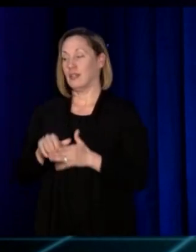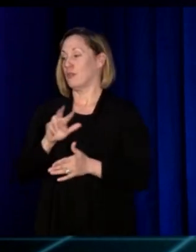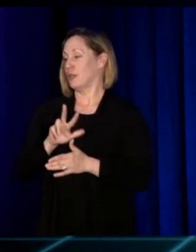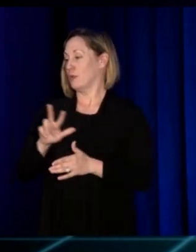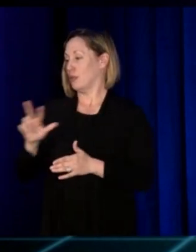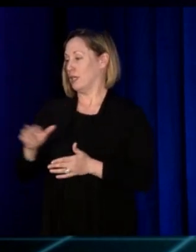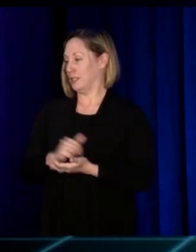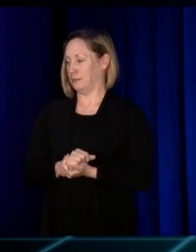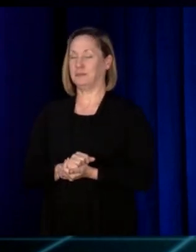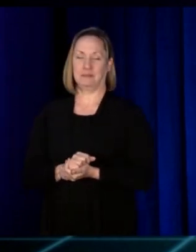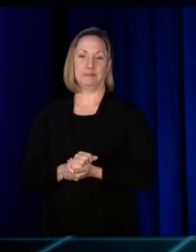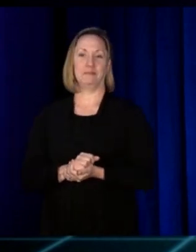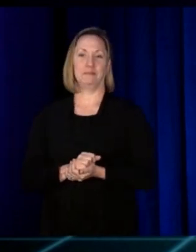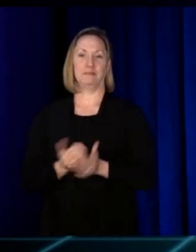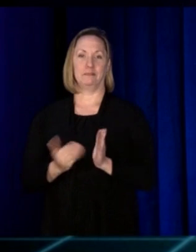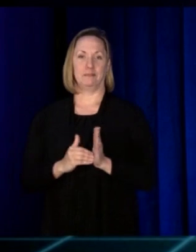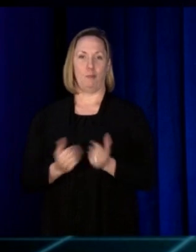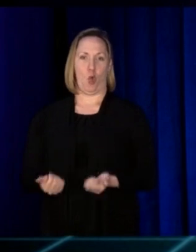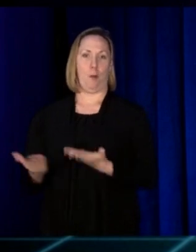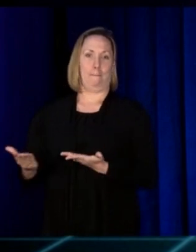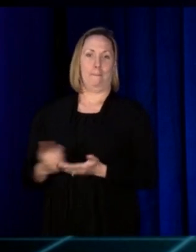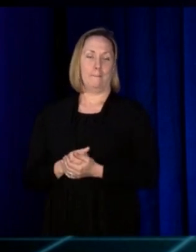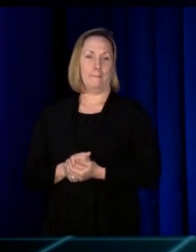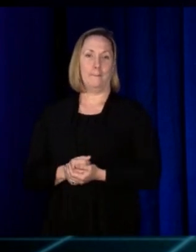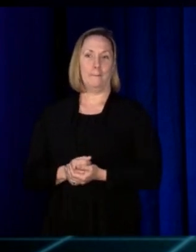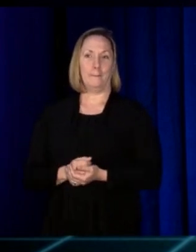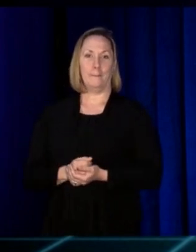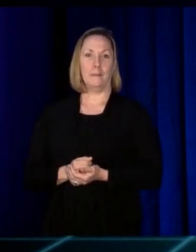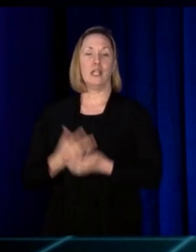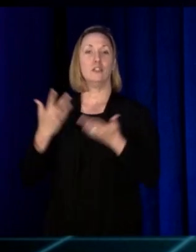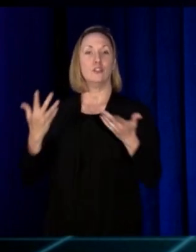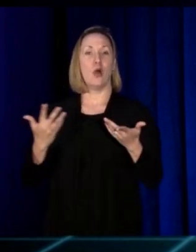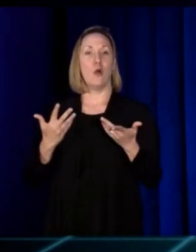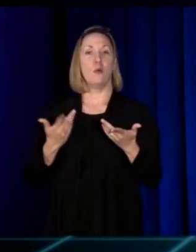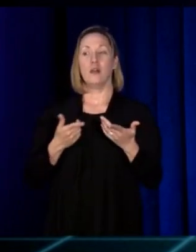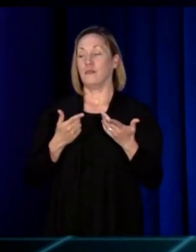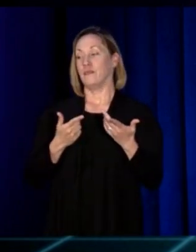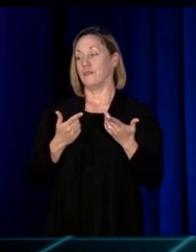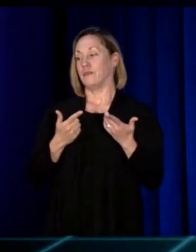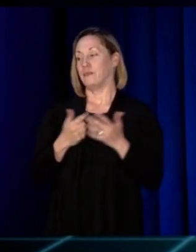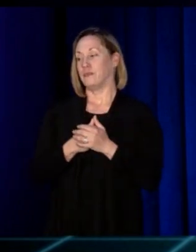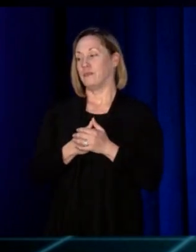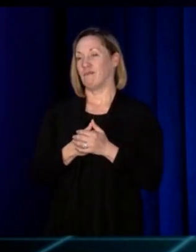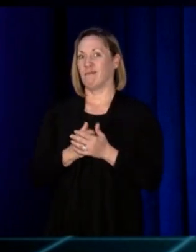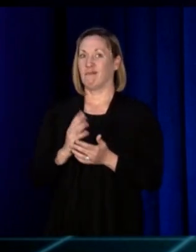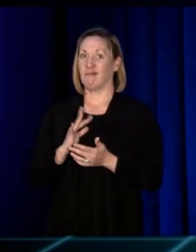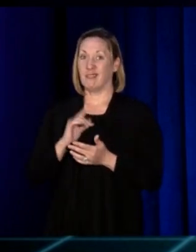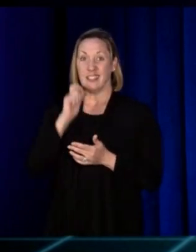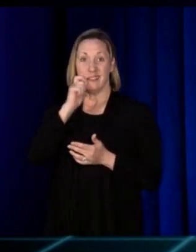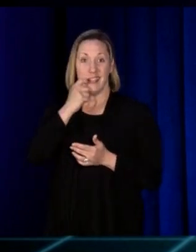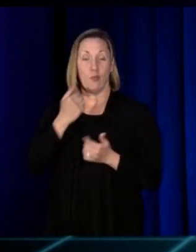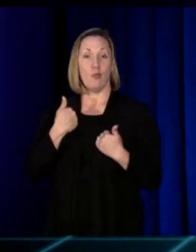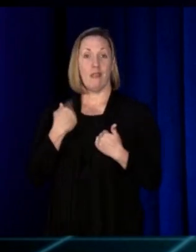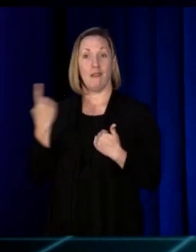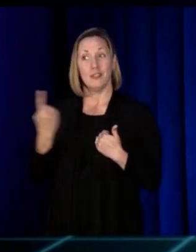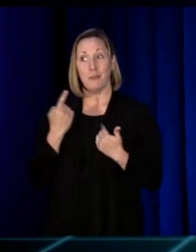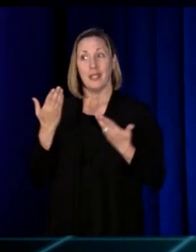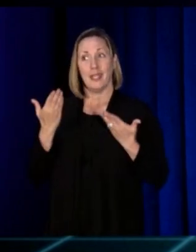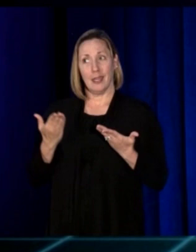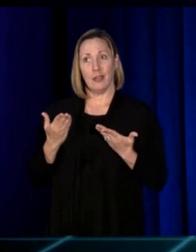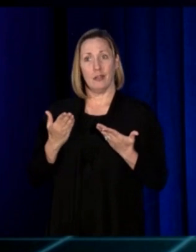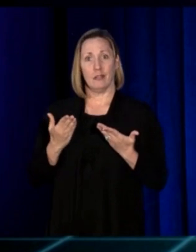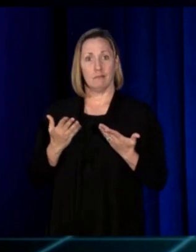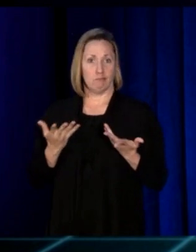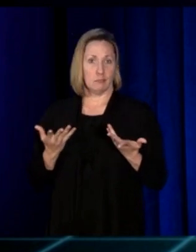3, 3. Boom, there we go. So this is neat. Like we have something here that's pretty